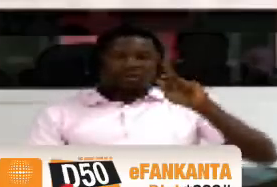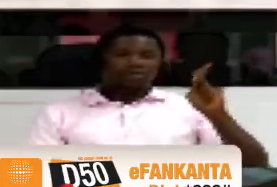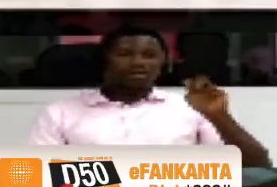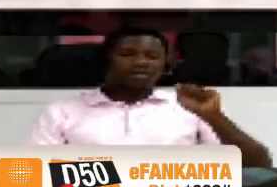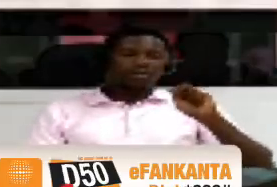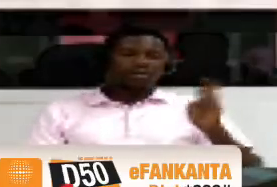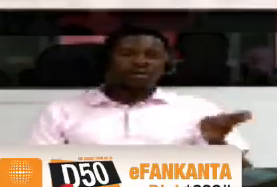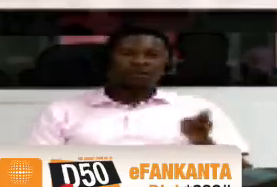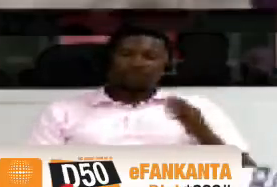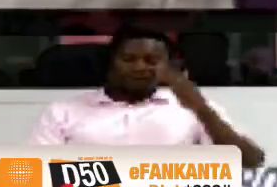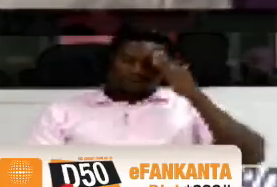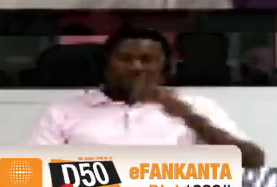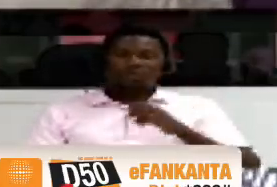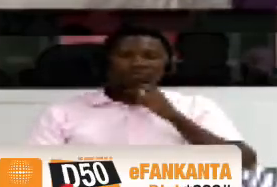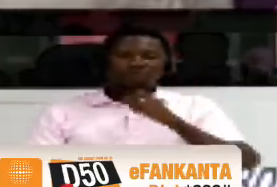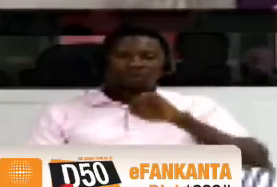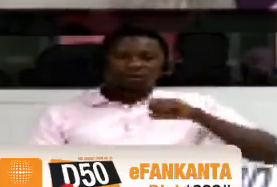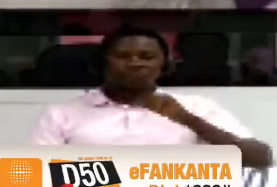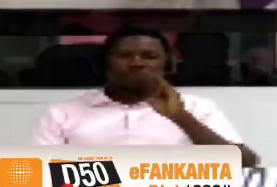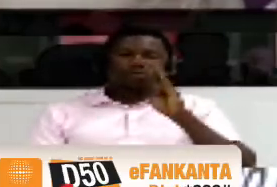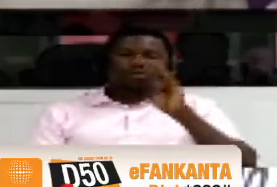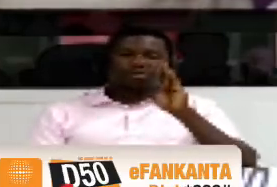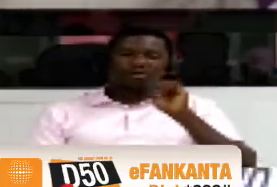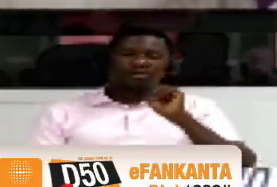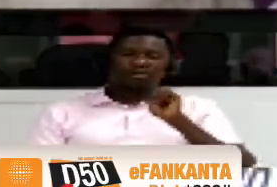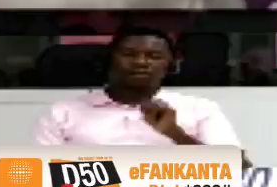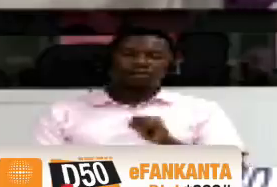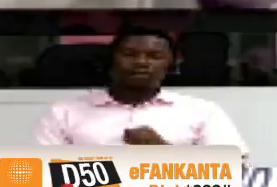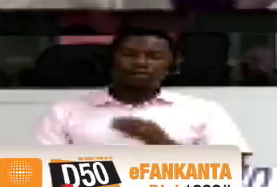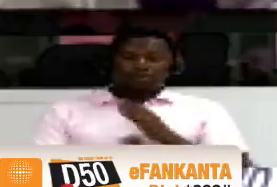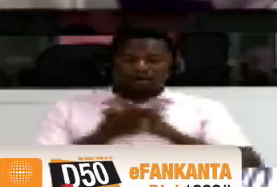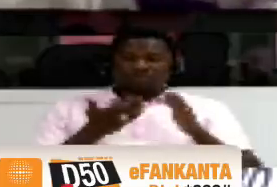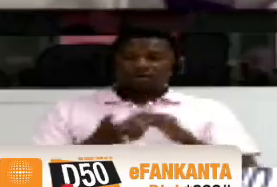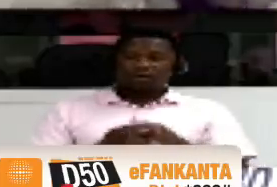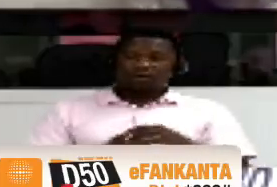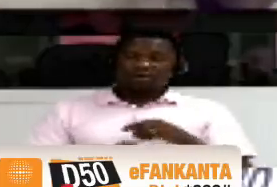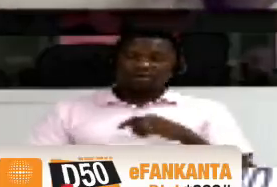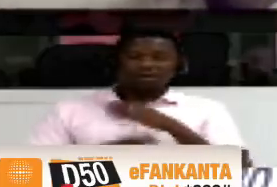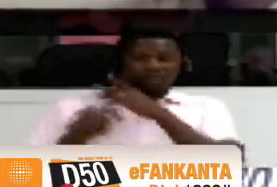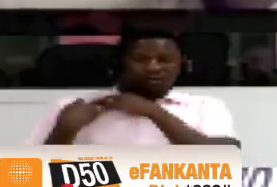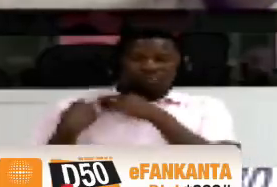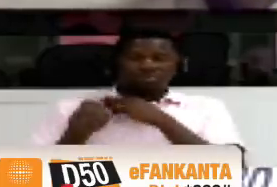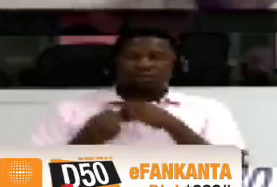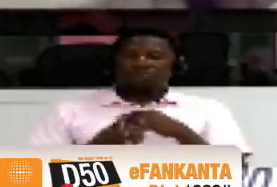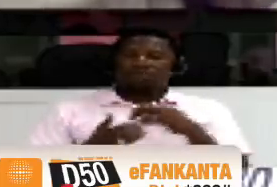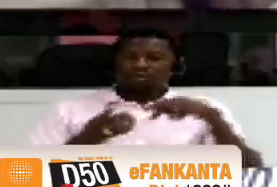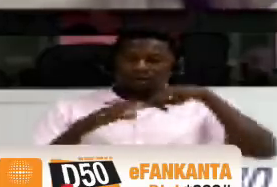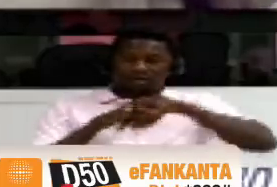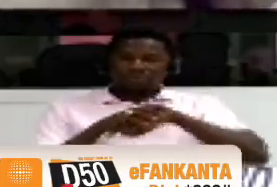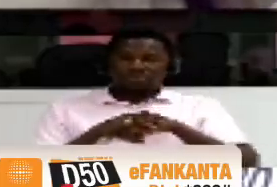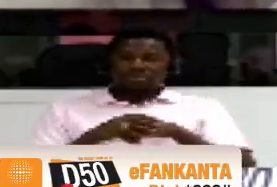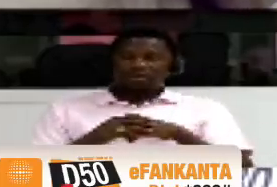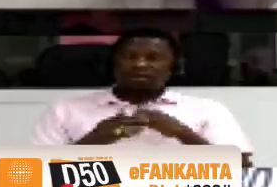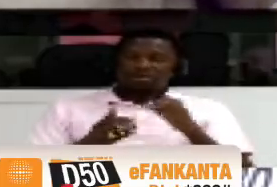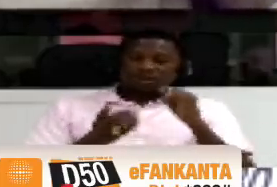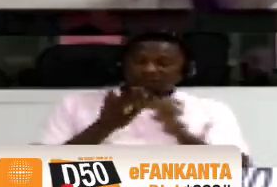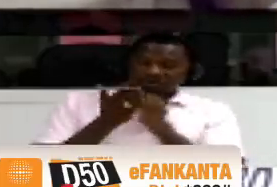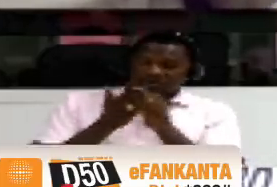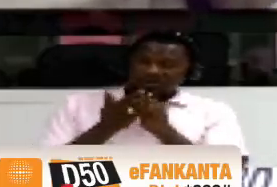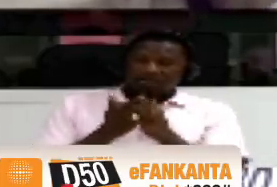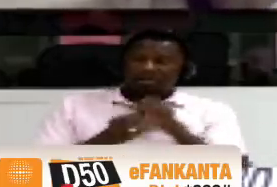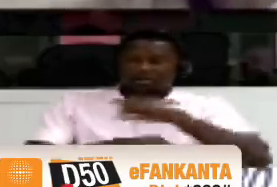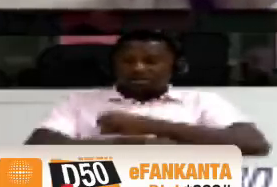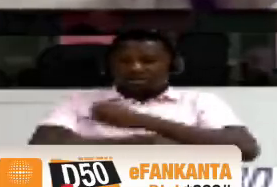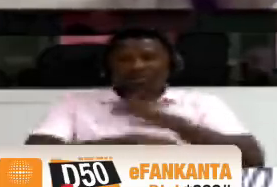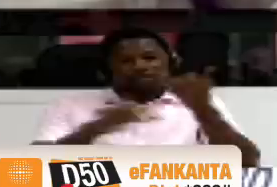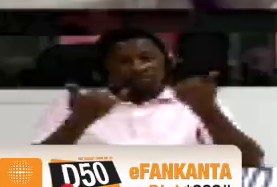Thank you, Chairman. Thank you, Mr. Jobe. Part of our mandate includes investigating institutional failures that led to